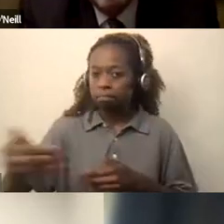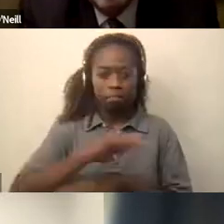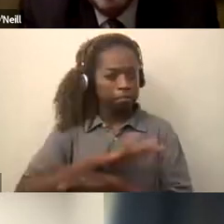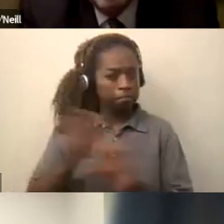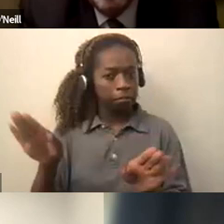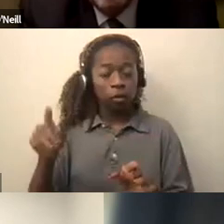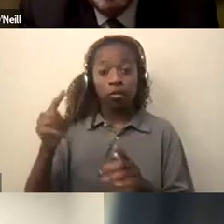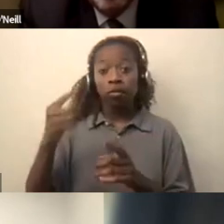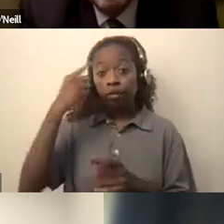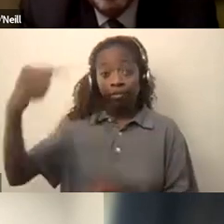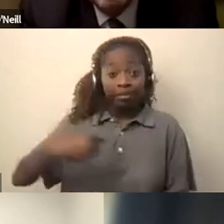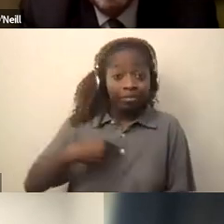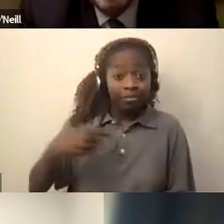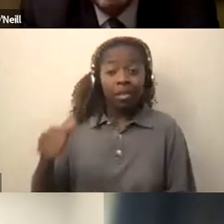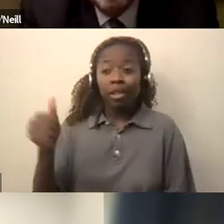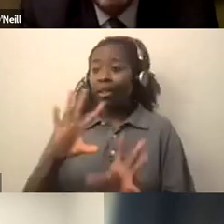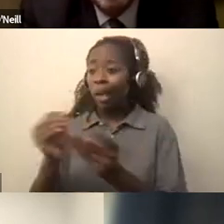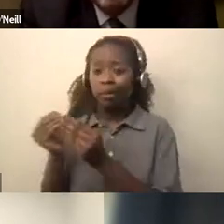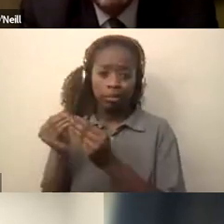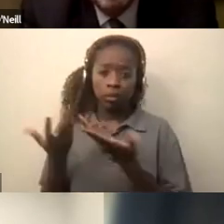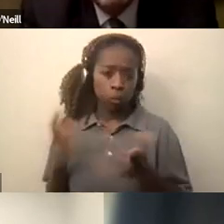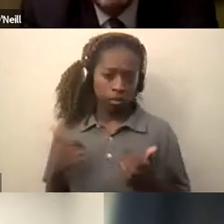myself or any other family